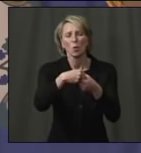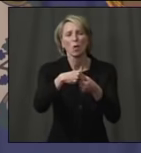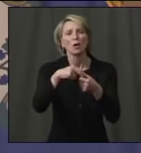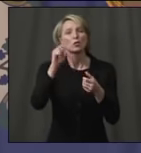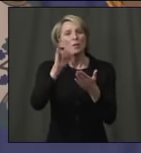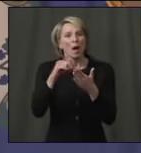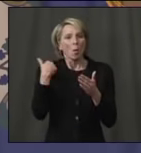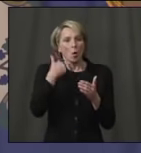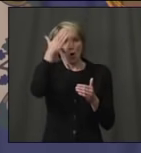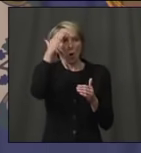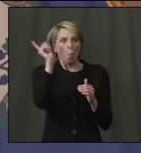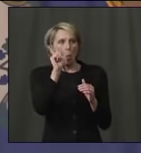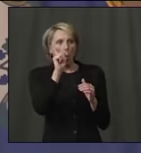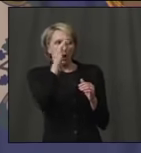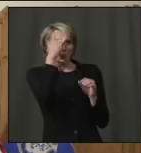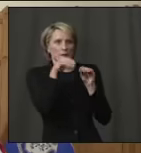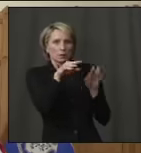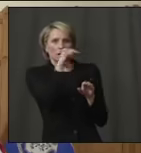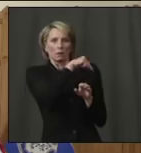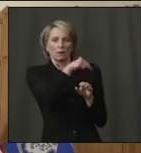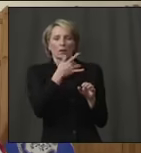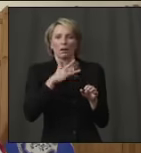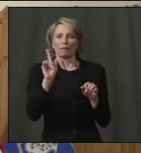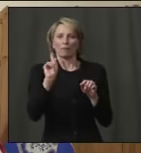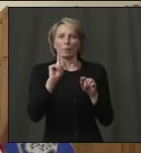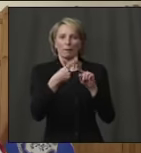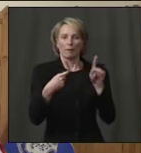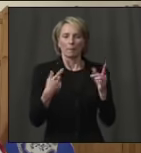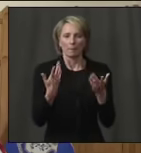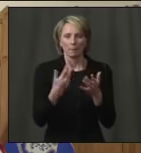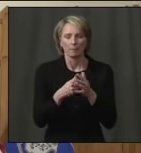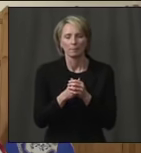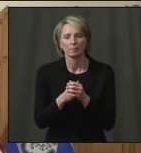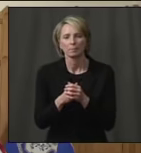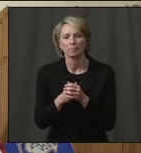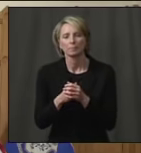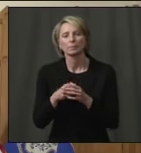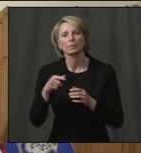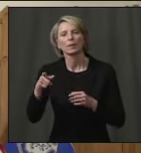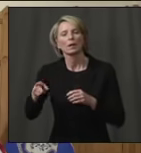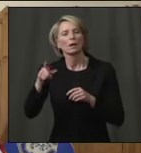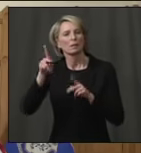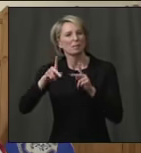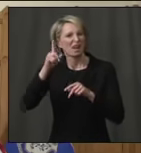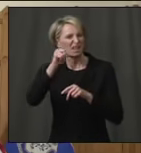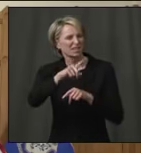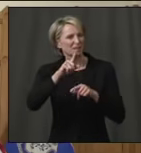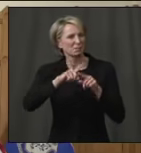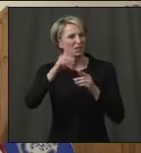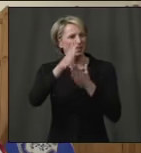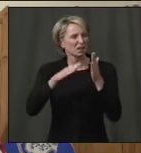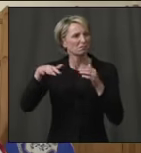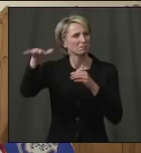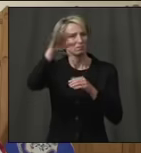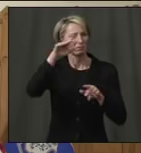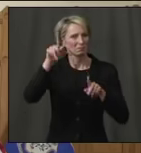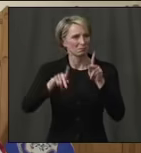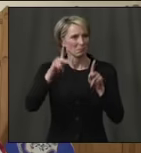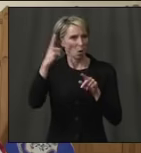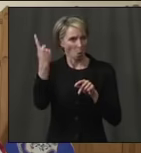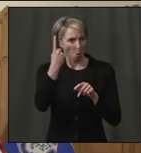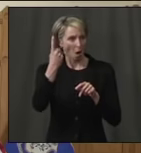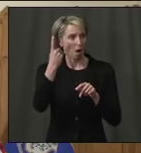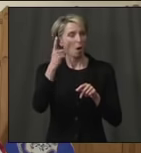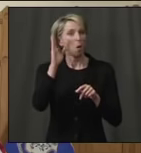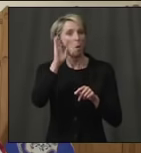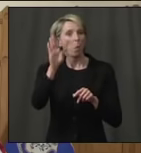to do. Yeah, but when you say the words Microsoft, people start wondering whether, you know, they're going to get advertisements on their